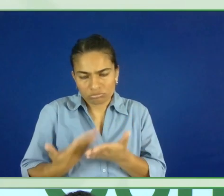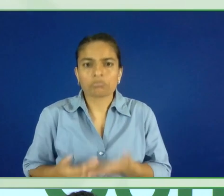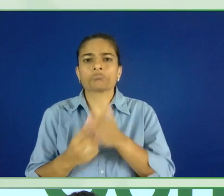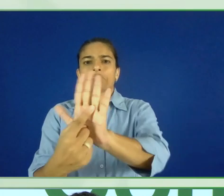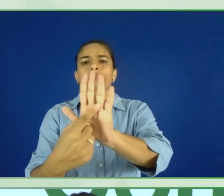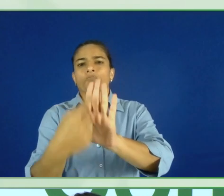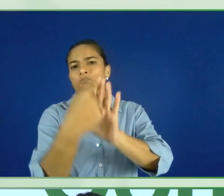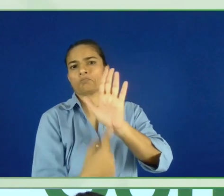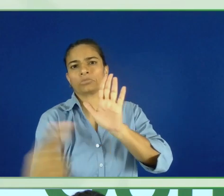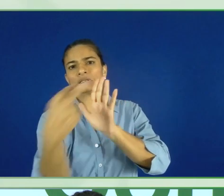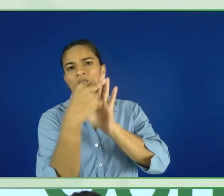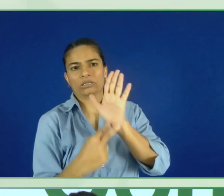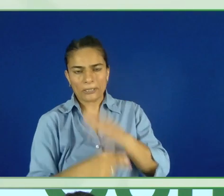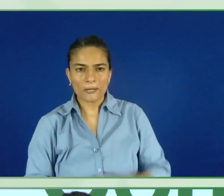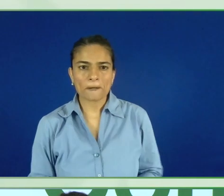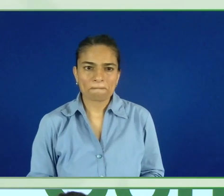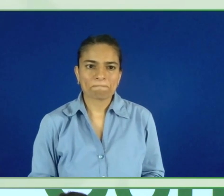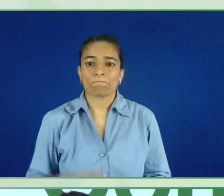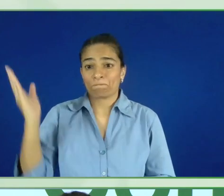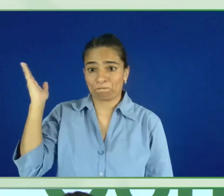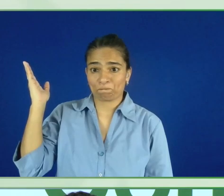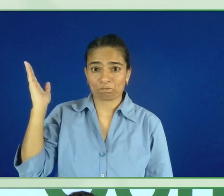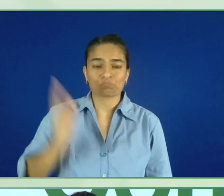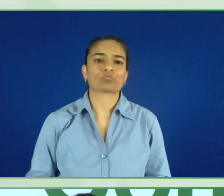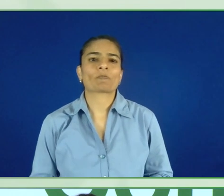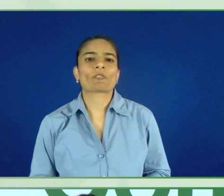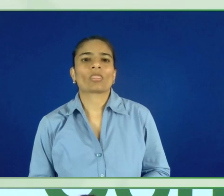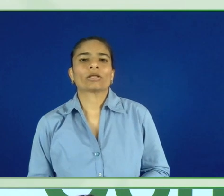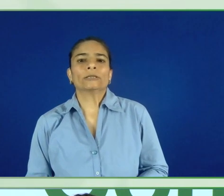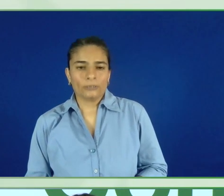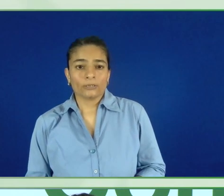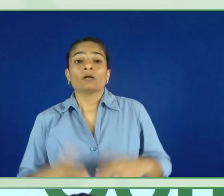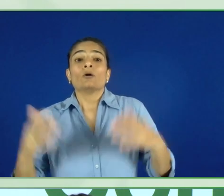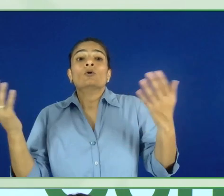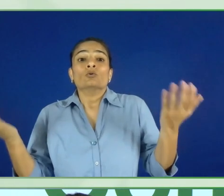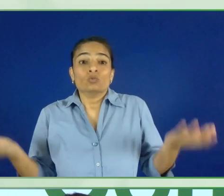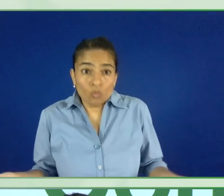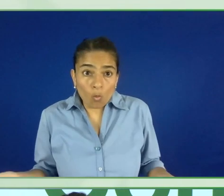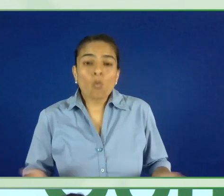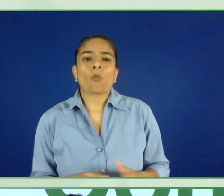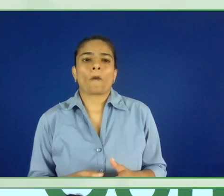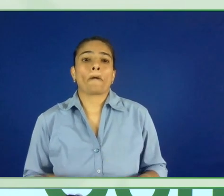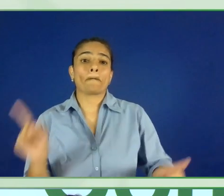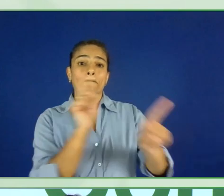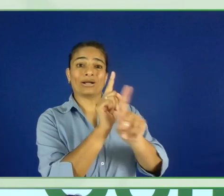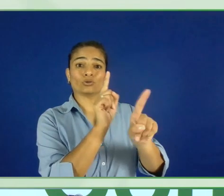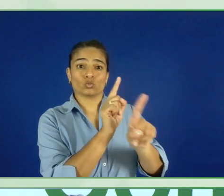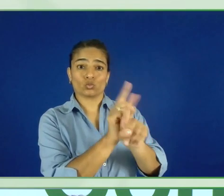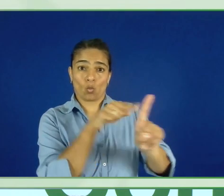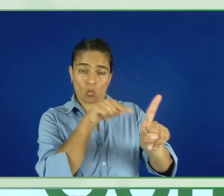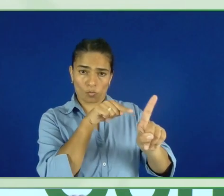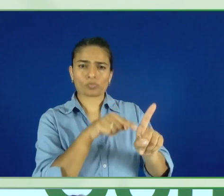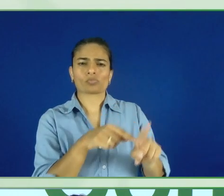Next slide, please. So every mentorship experience is unique. So one thing that is